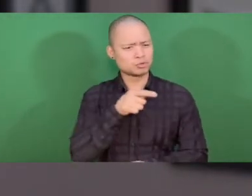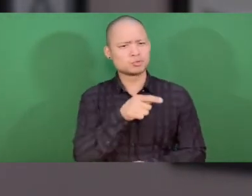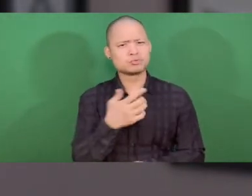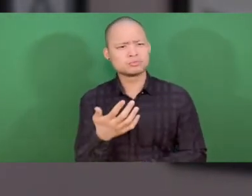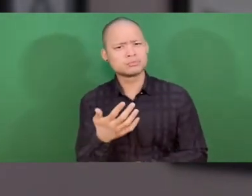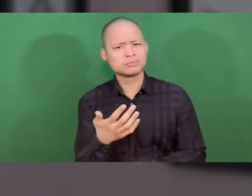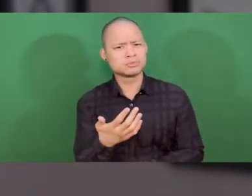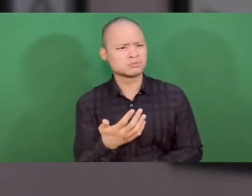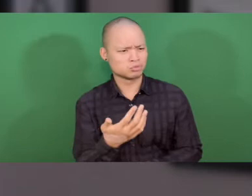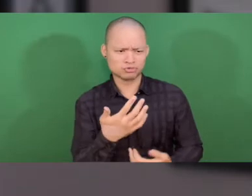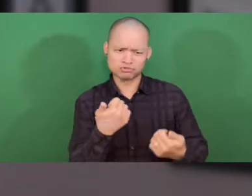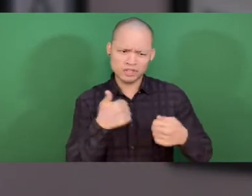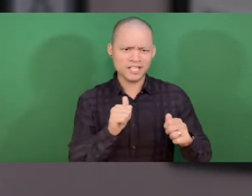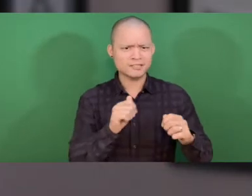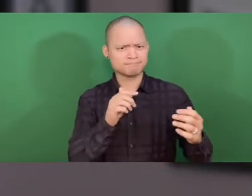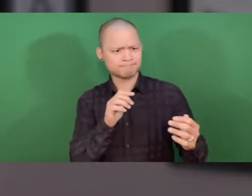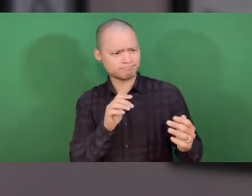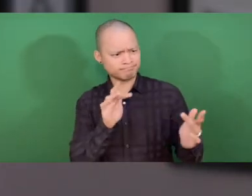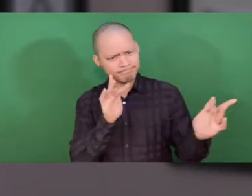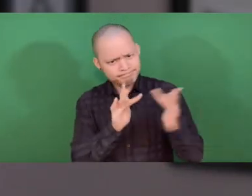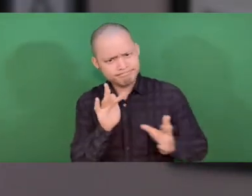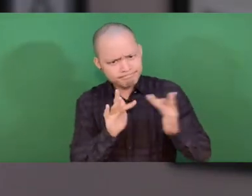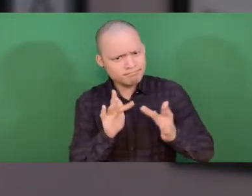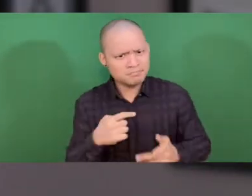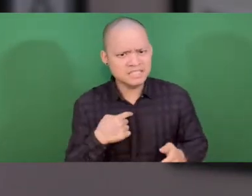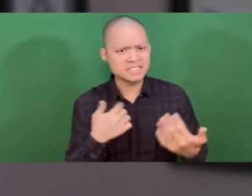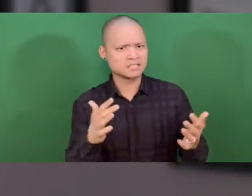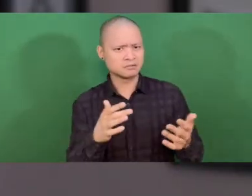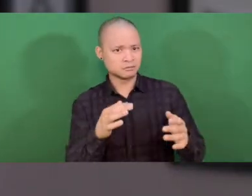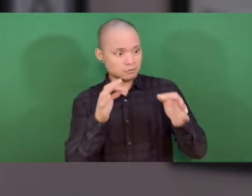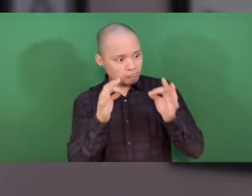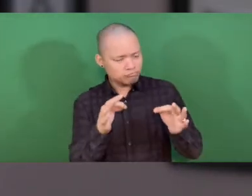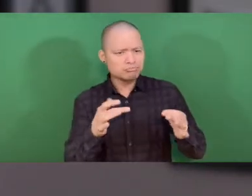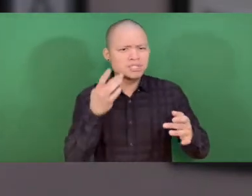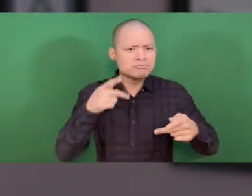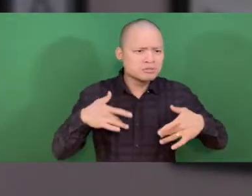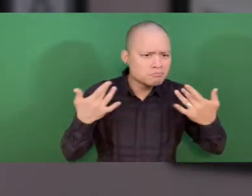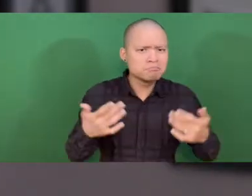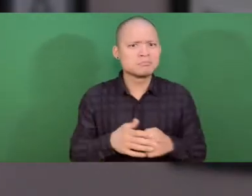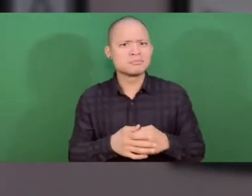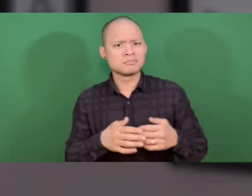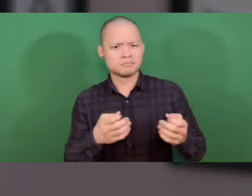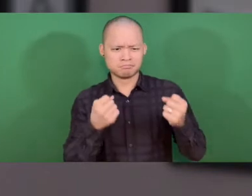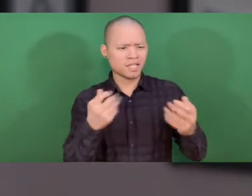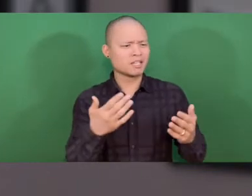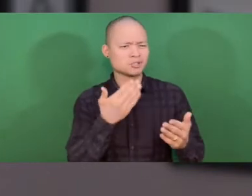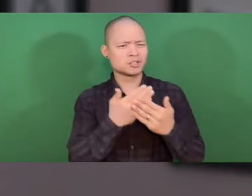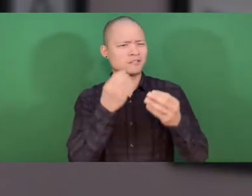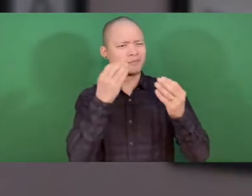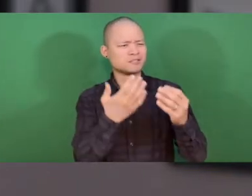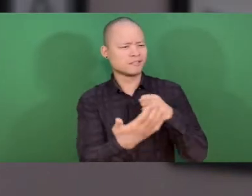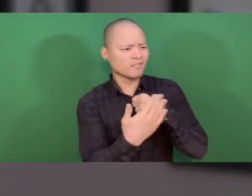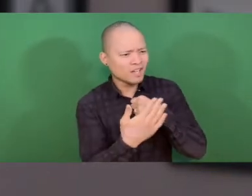of checking in with me and finding out what was going on. And then you had all this information for me and just like really good